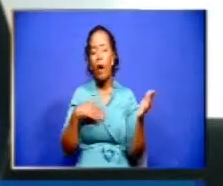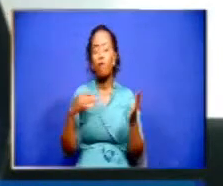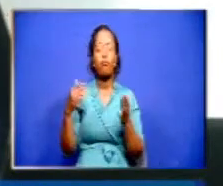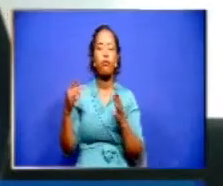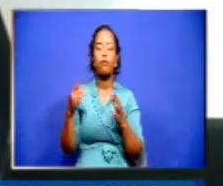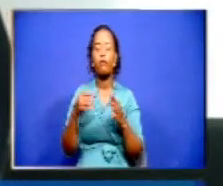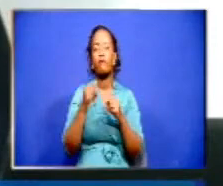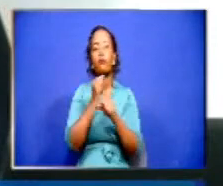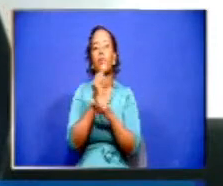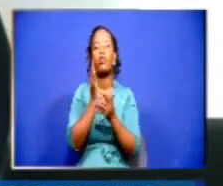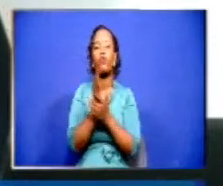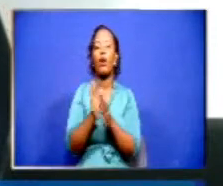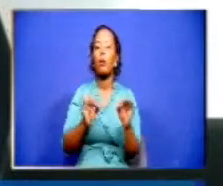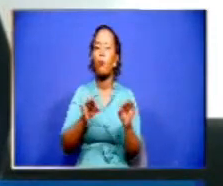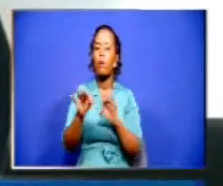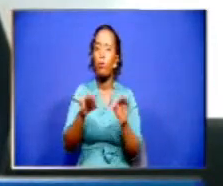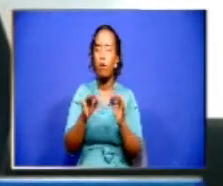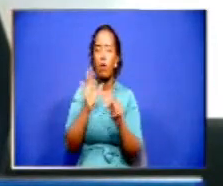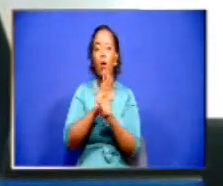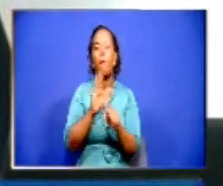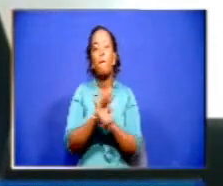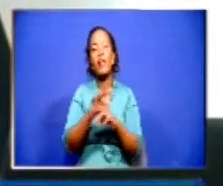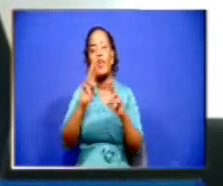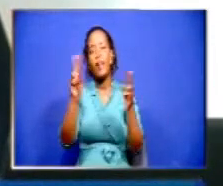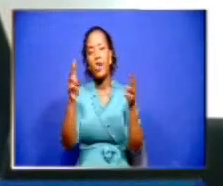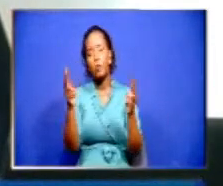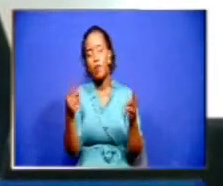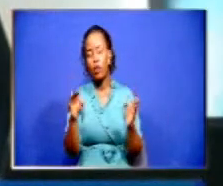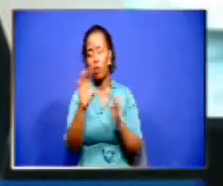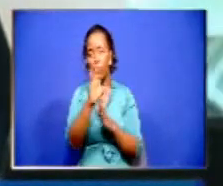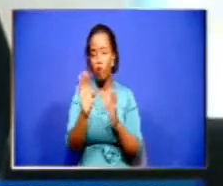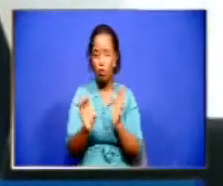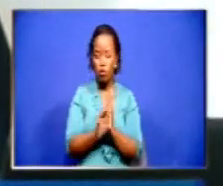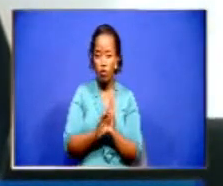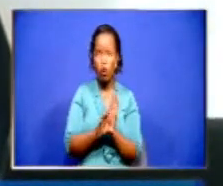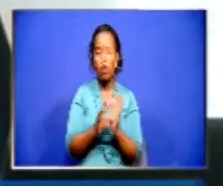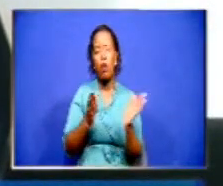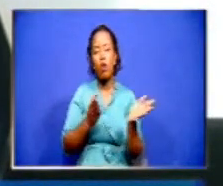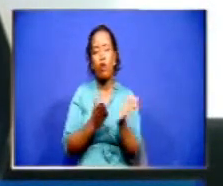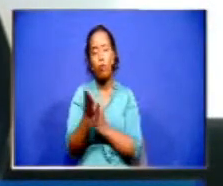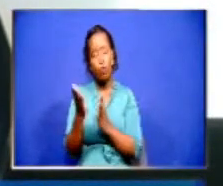on so many aspects of our Constitution in terms of